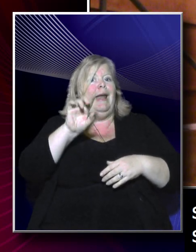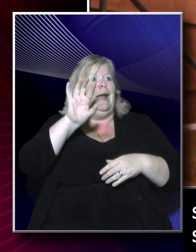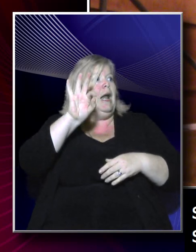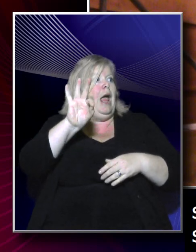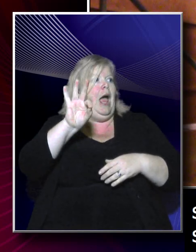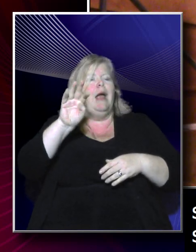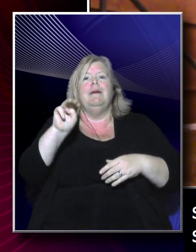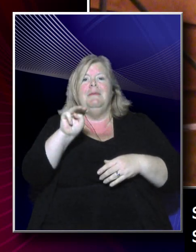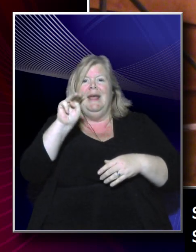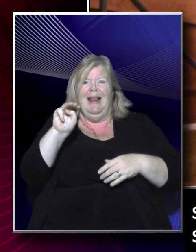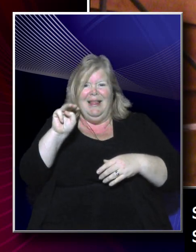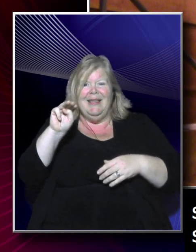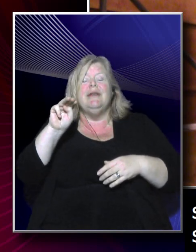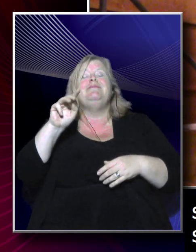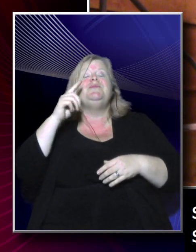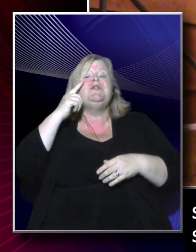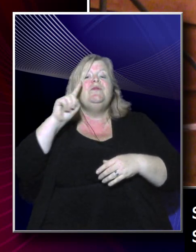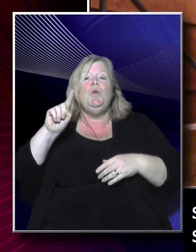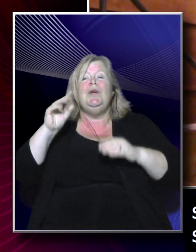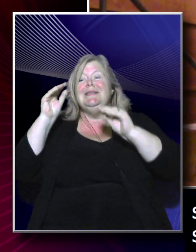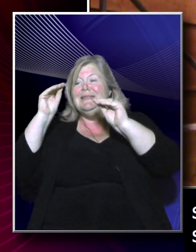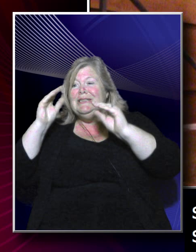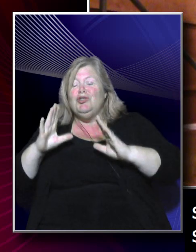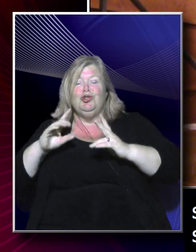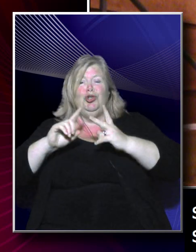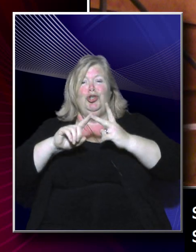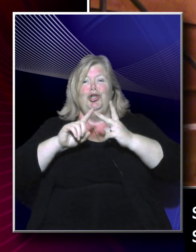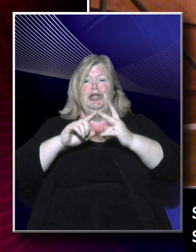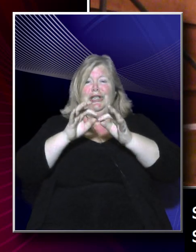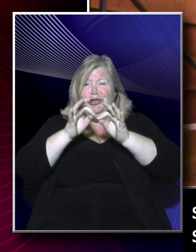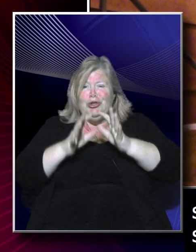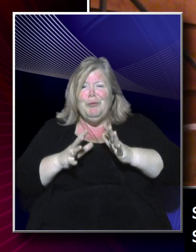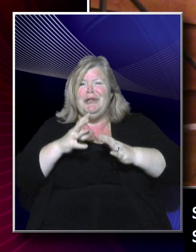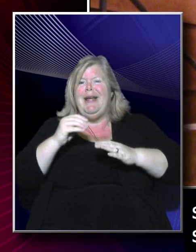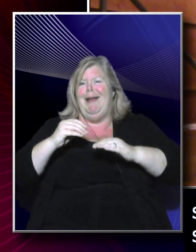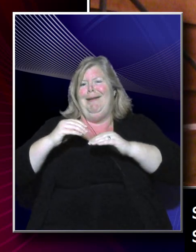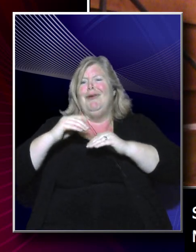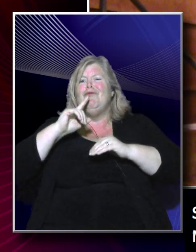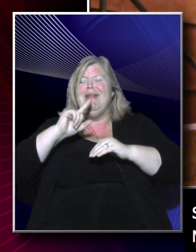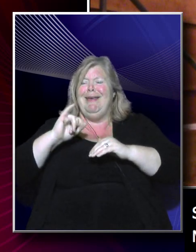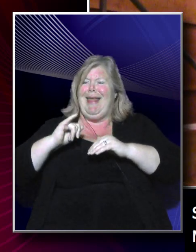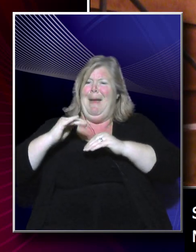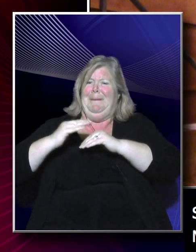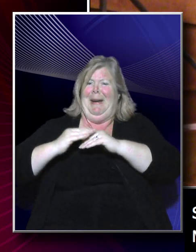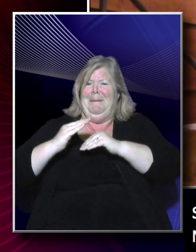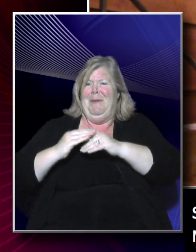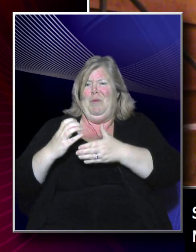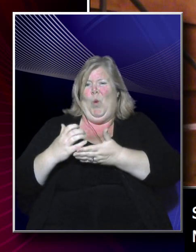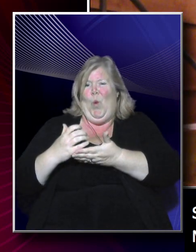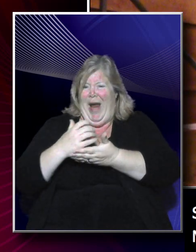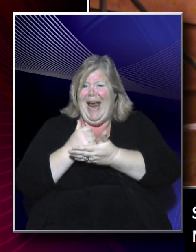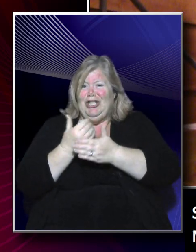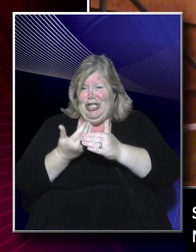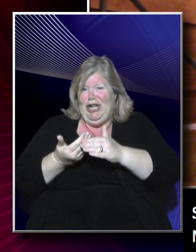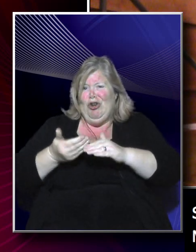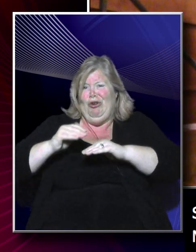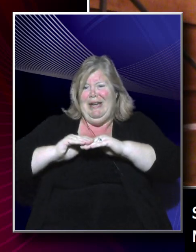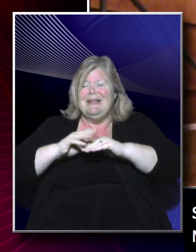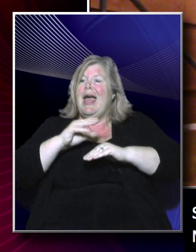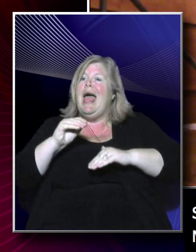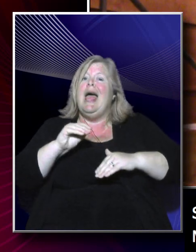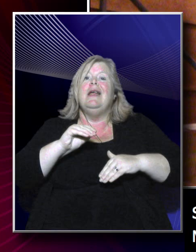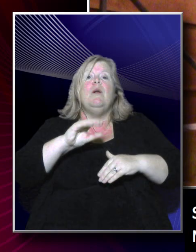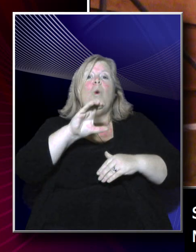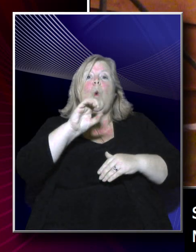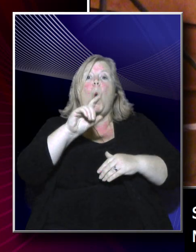teachers, interpreters, and minimum wage increases for other staff, as well as the cost of living increases